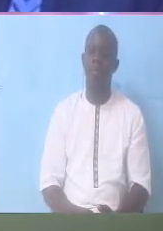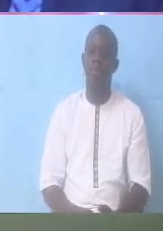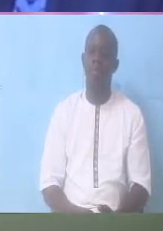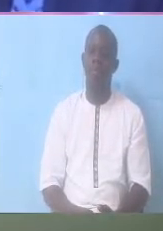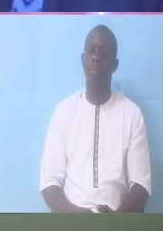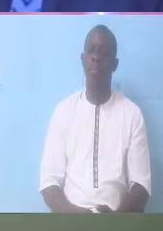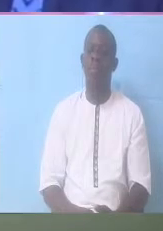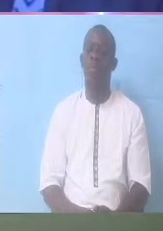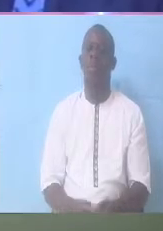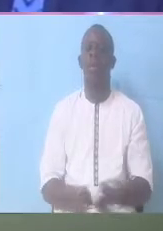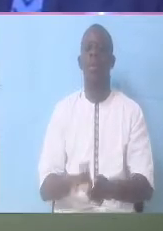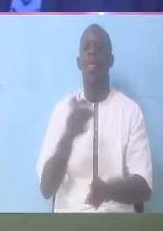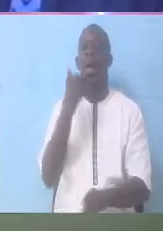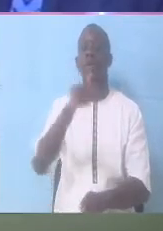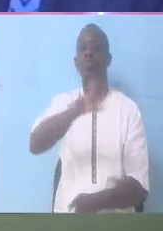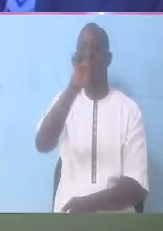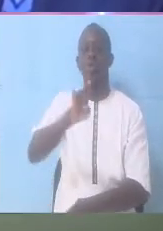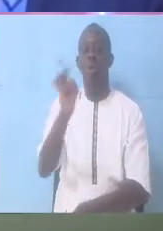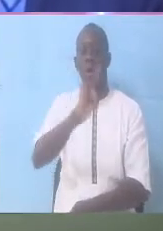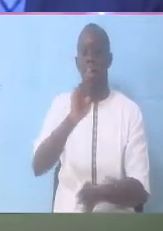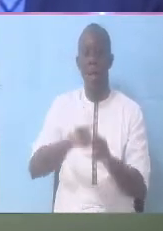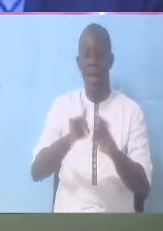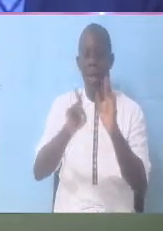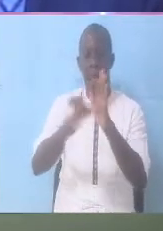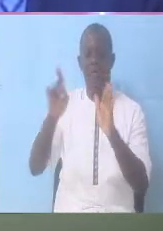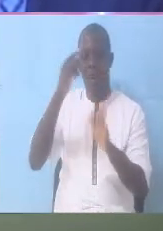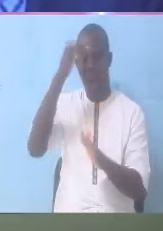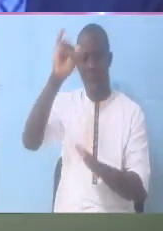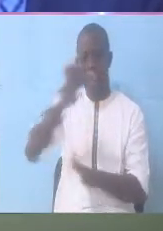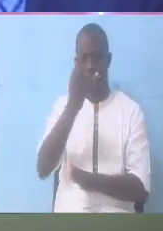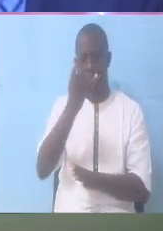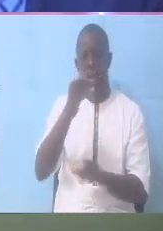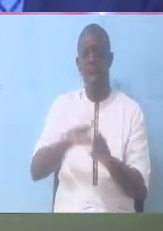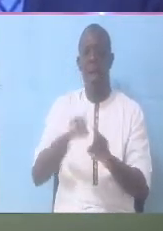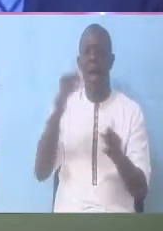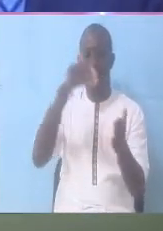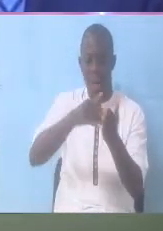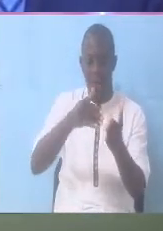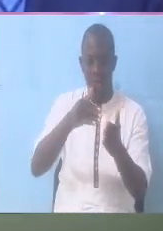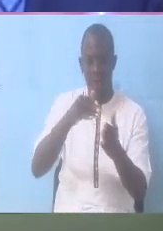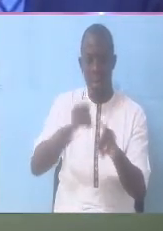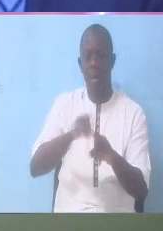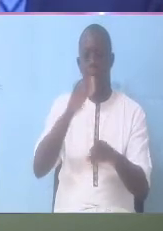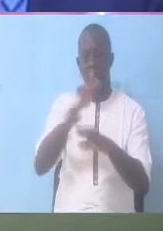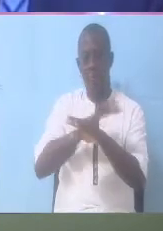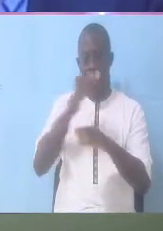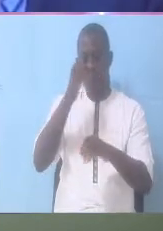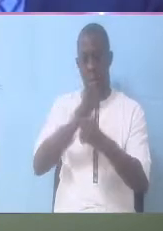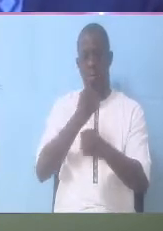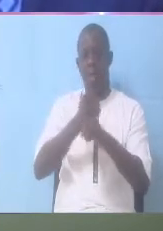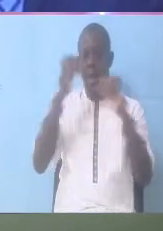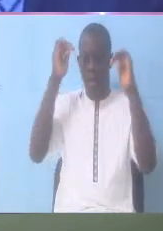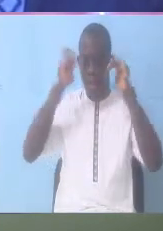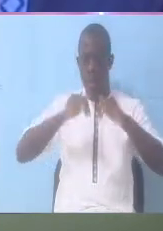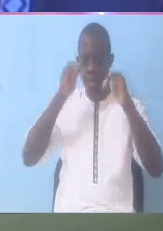they arrive at this meeting? Now they were discussing. They come to the term. Let them say the customer salted.